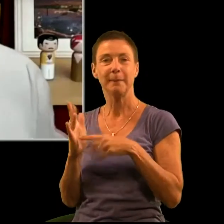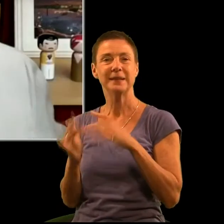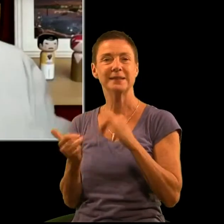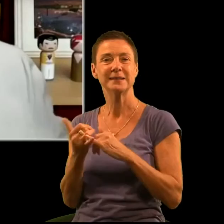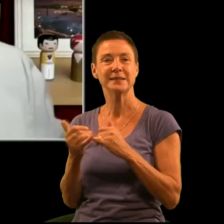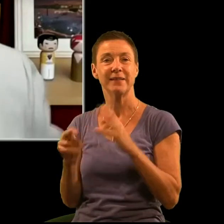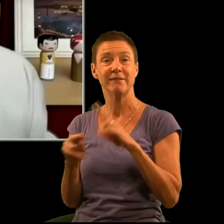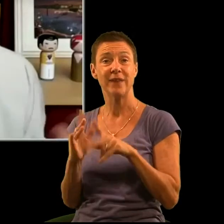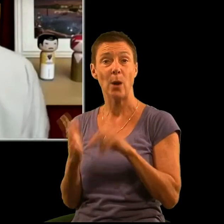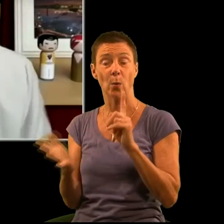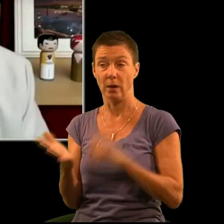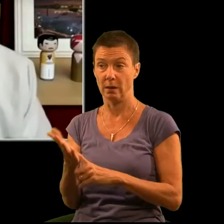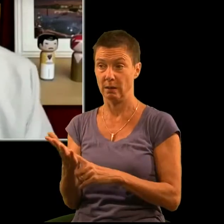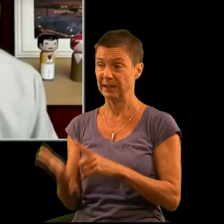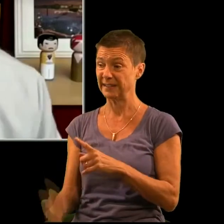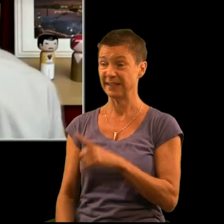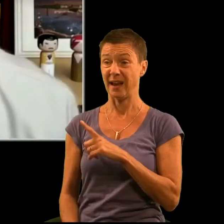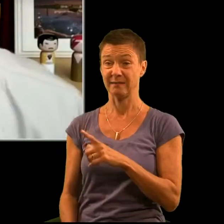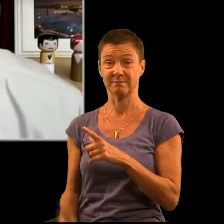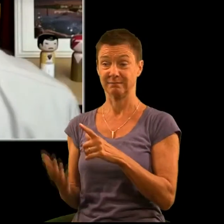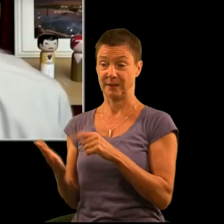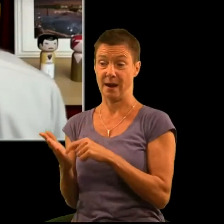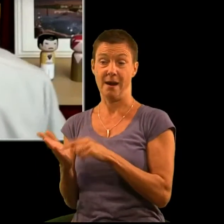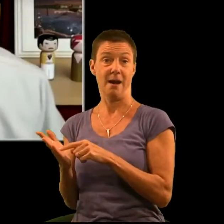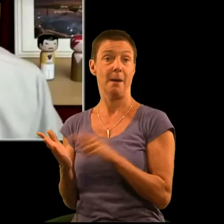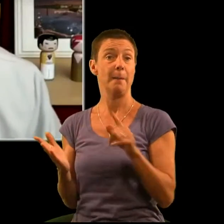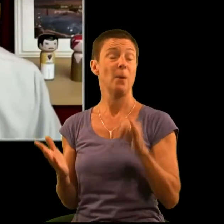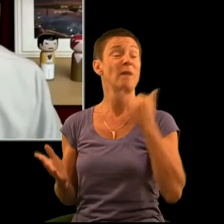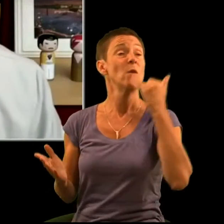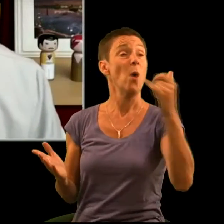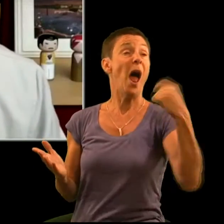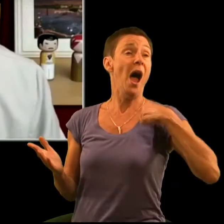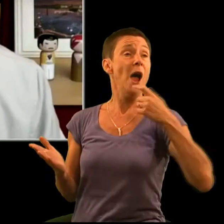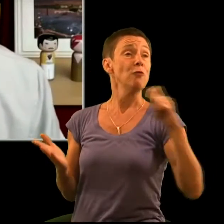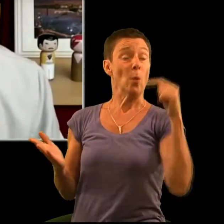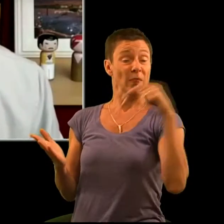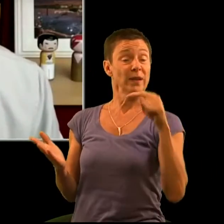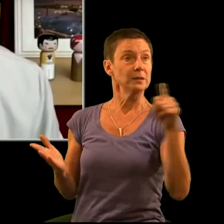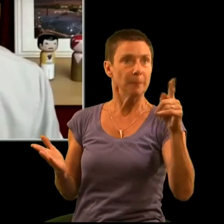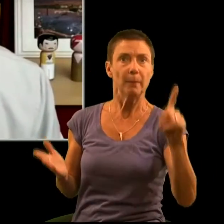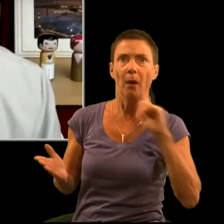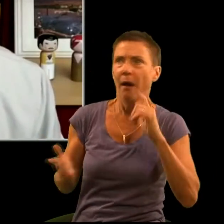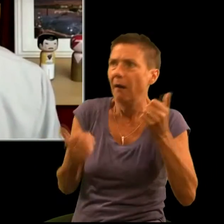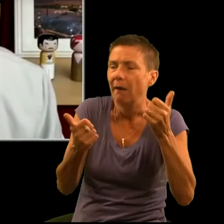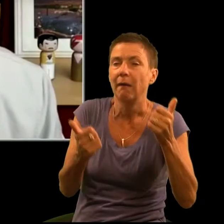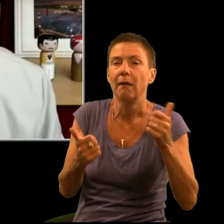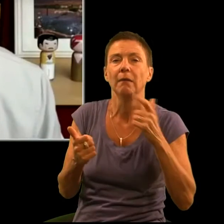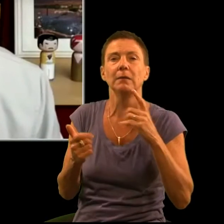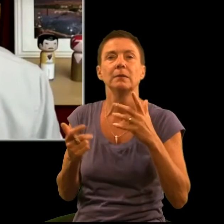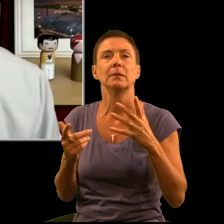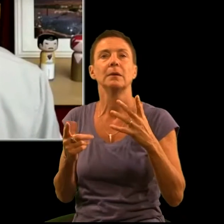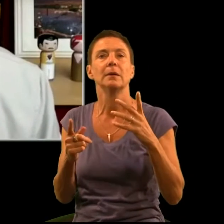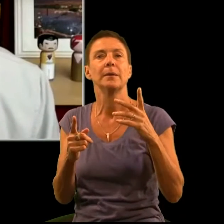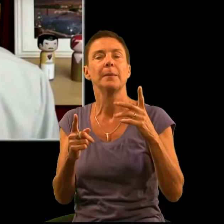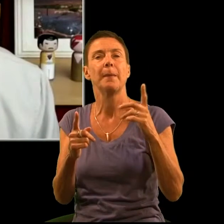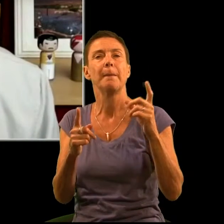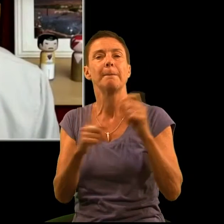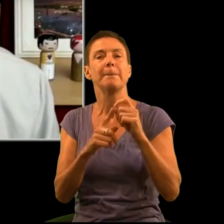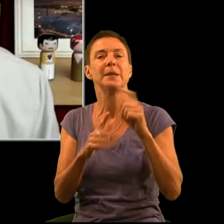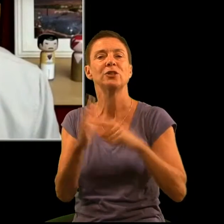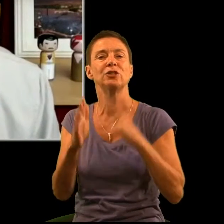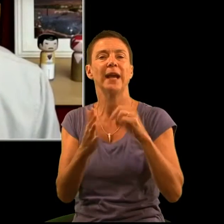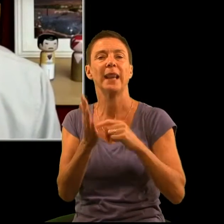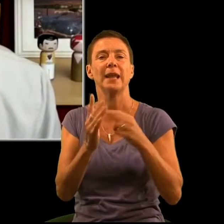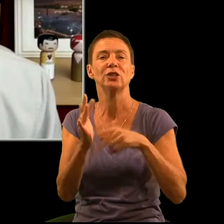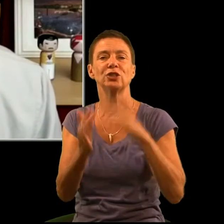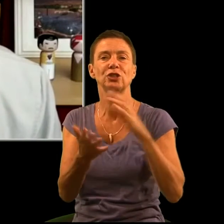your CV, is that you can ring people up and at least they will take the call. And so I've worked with PJ Lynch, the wonderful PJ Lynch. We did a book